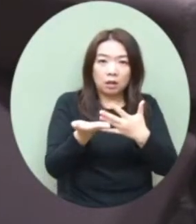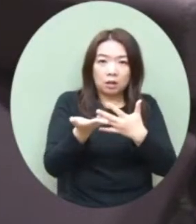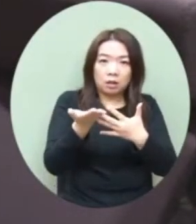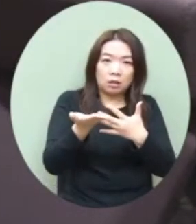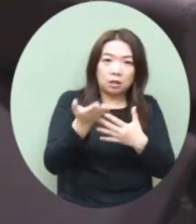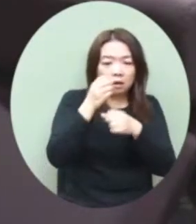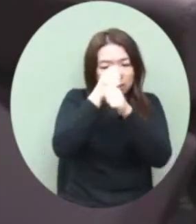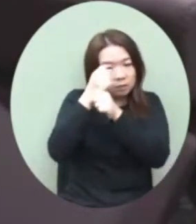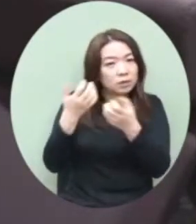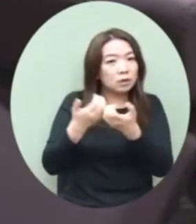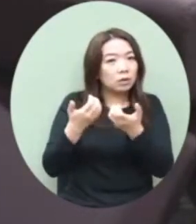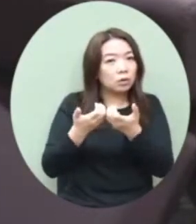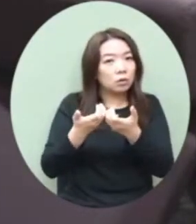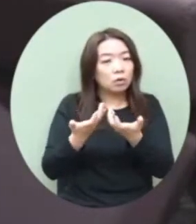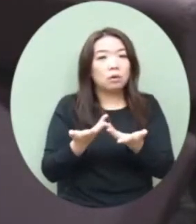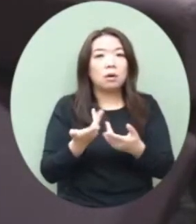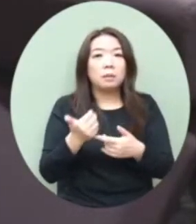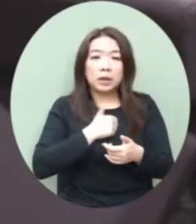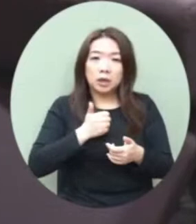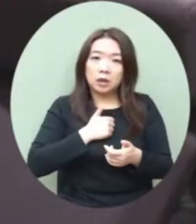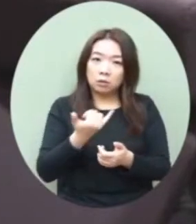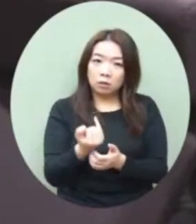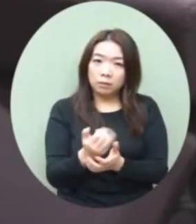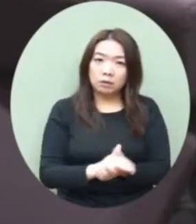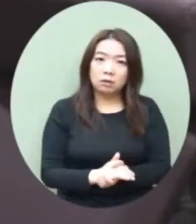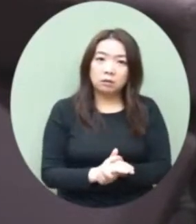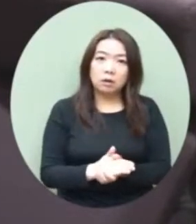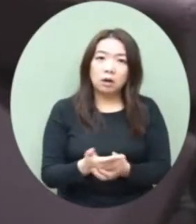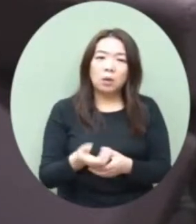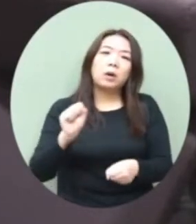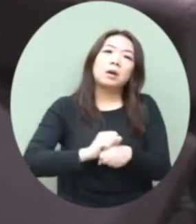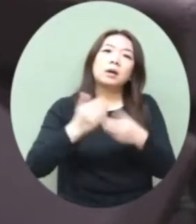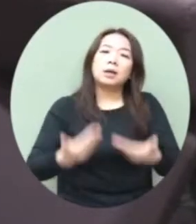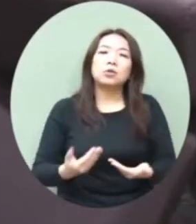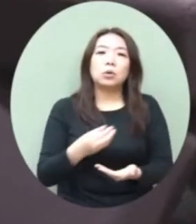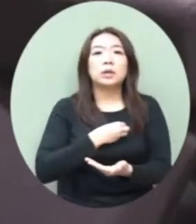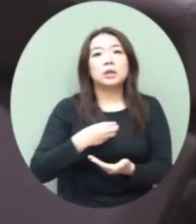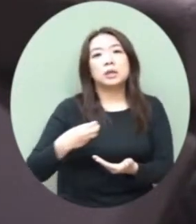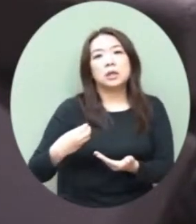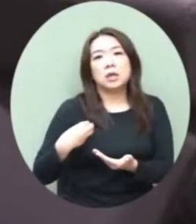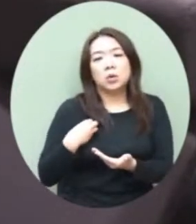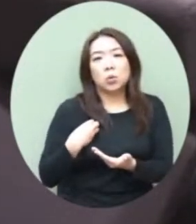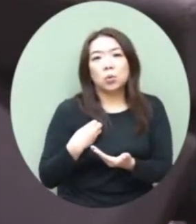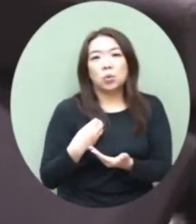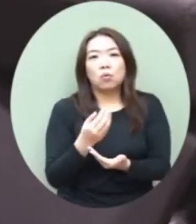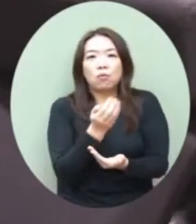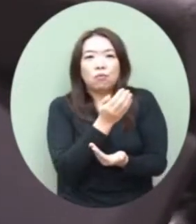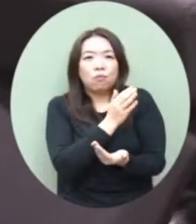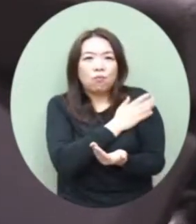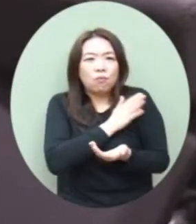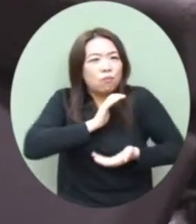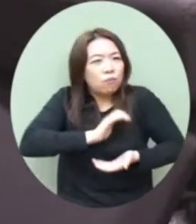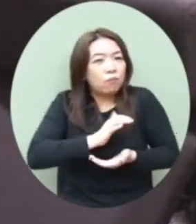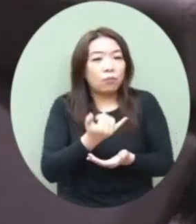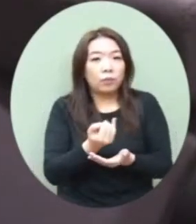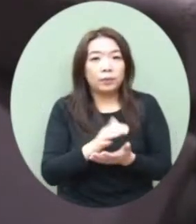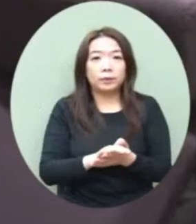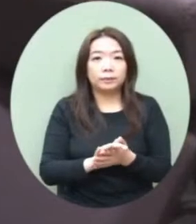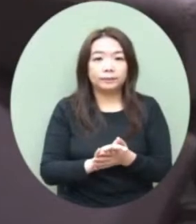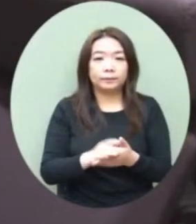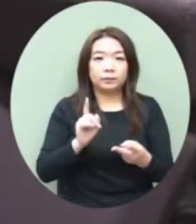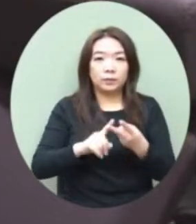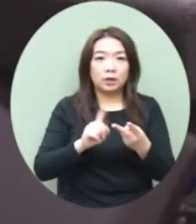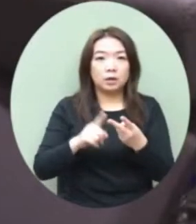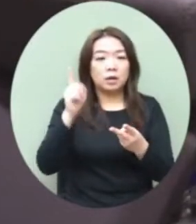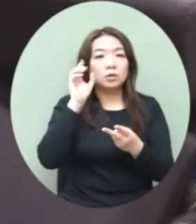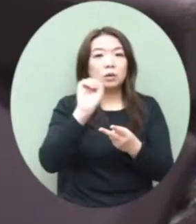some medium and mini size of lockdown? Now, if we keep enhancing our capacities, that's sufficient.